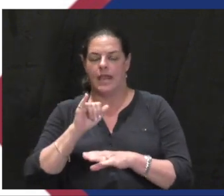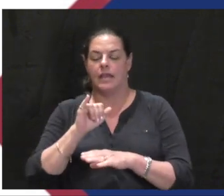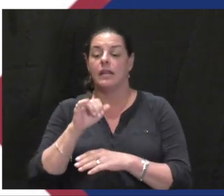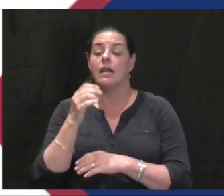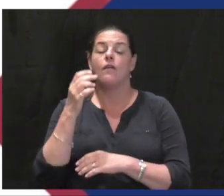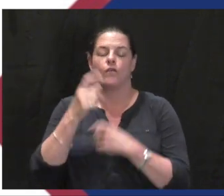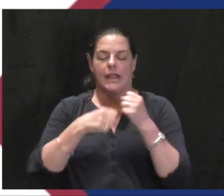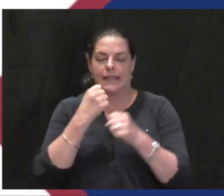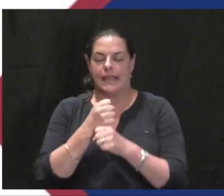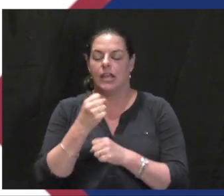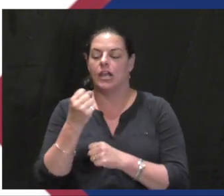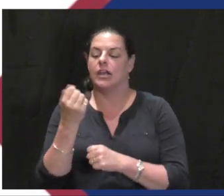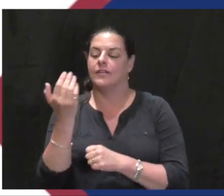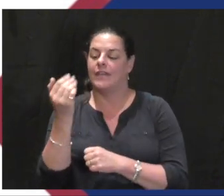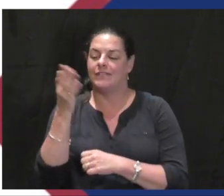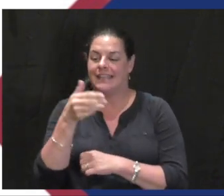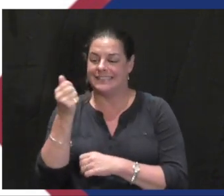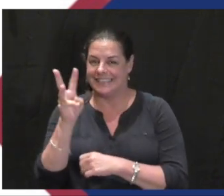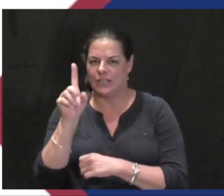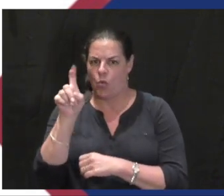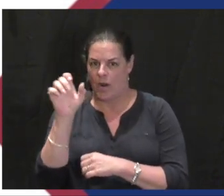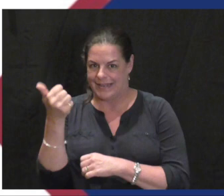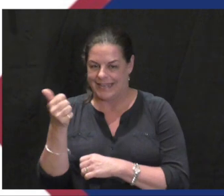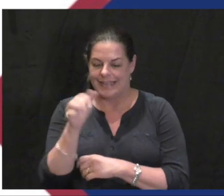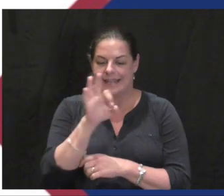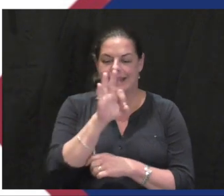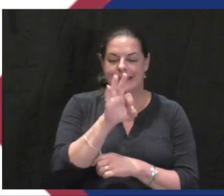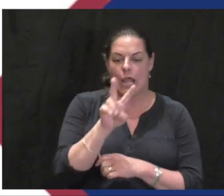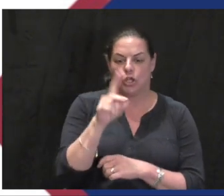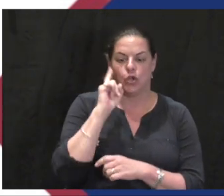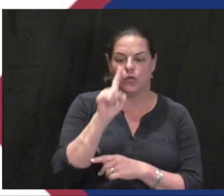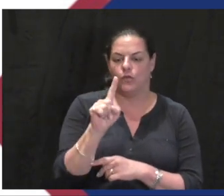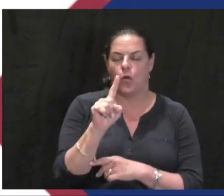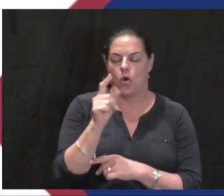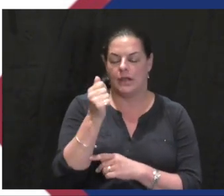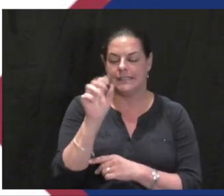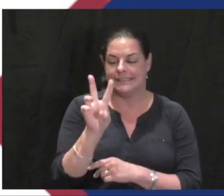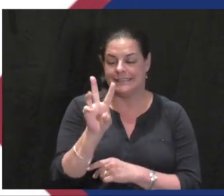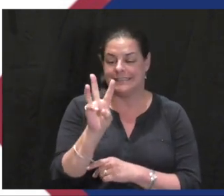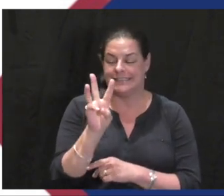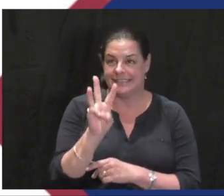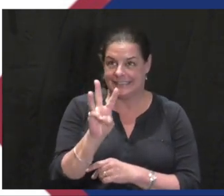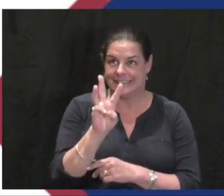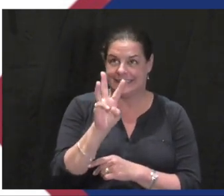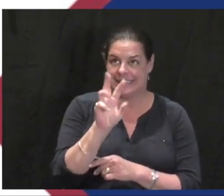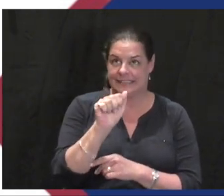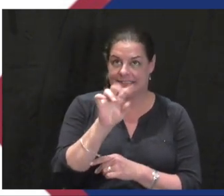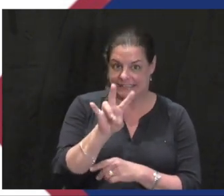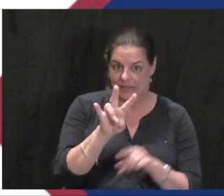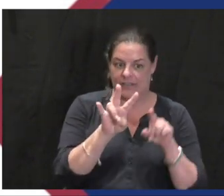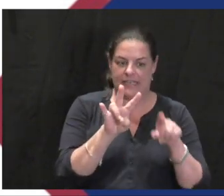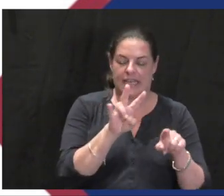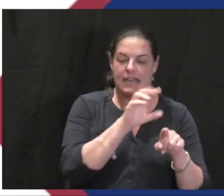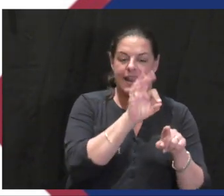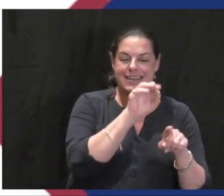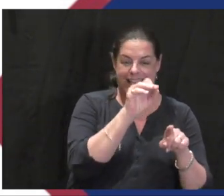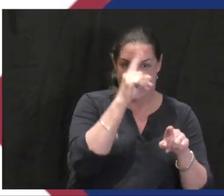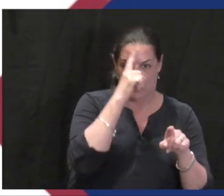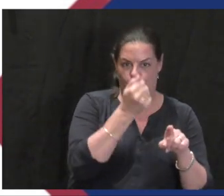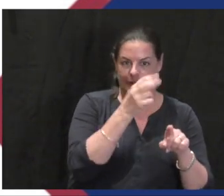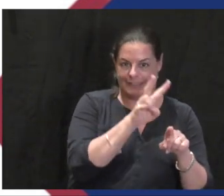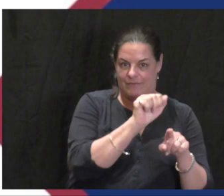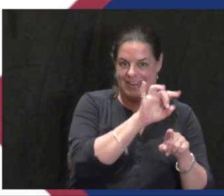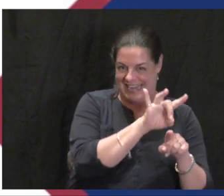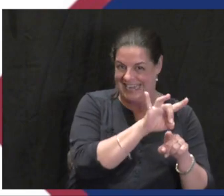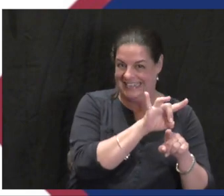15-16, 92 for 16-17, and 90 for 17-18, which is this current school year. Yeah. So we've seen